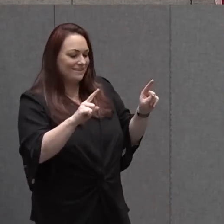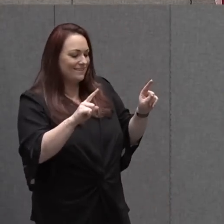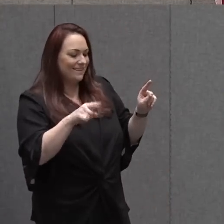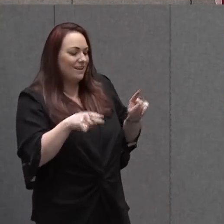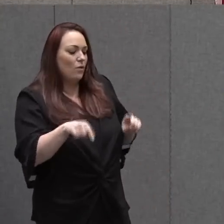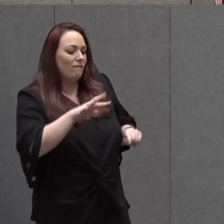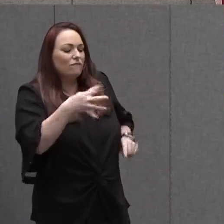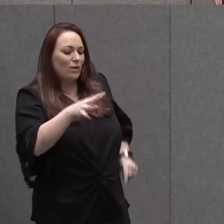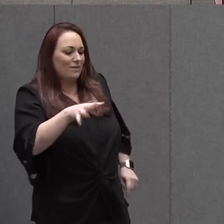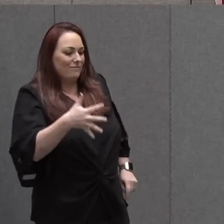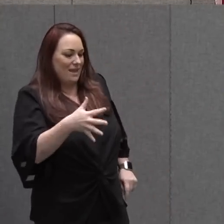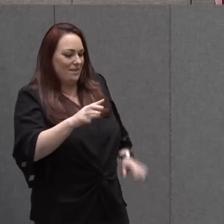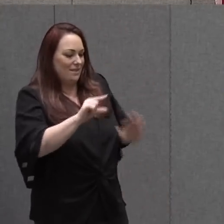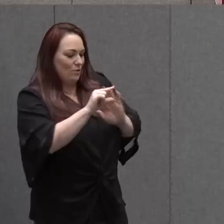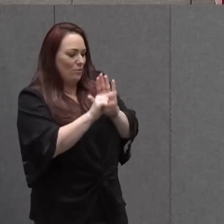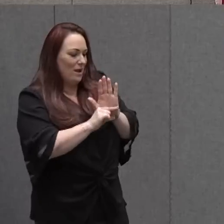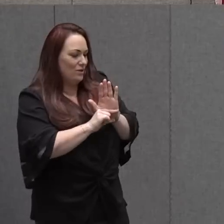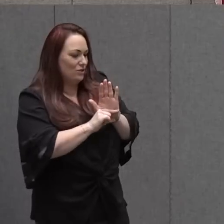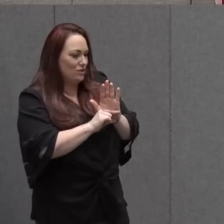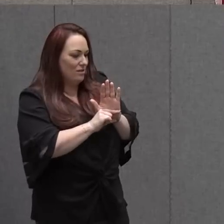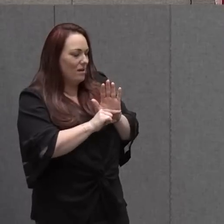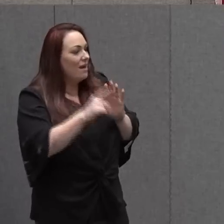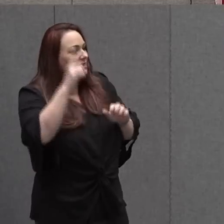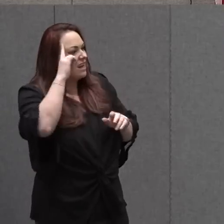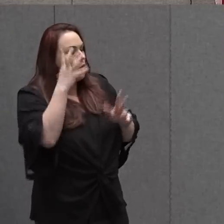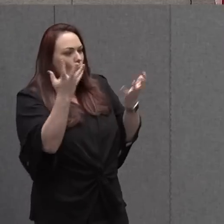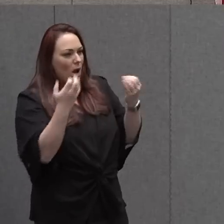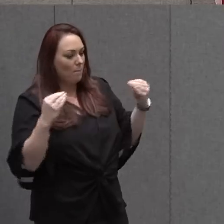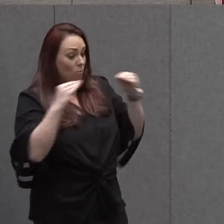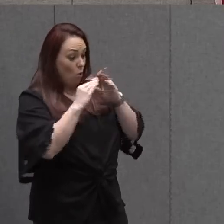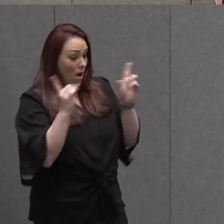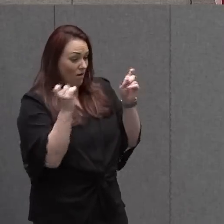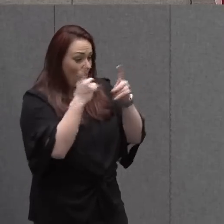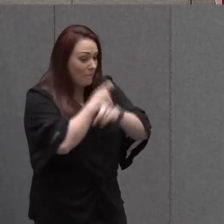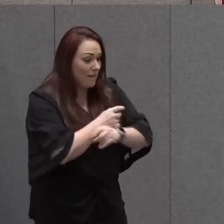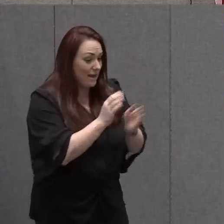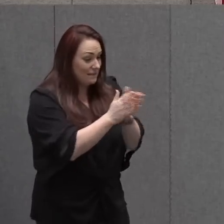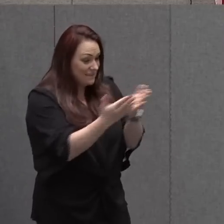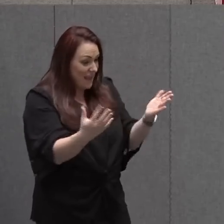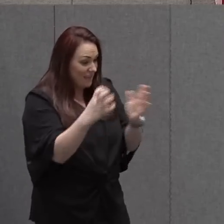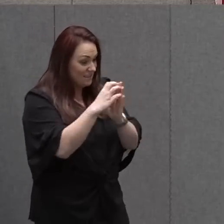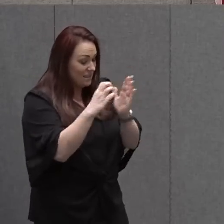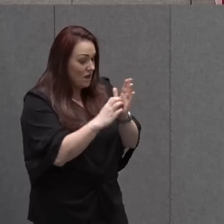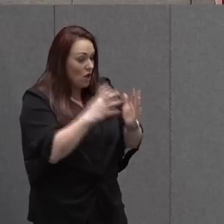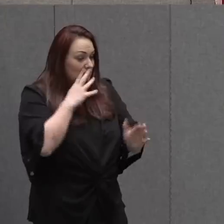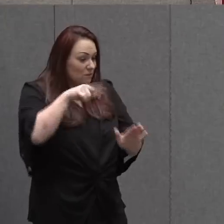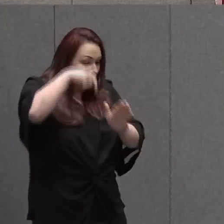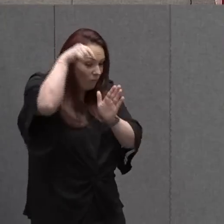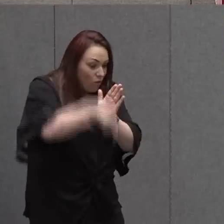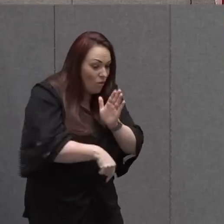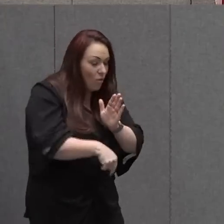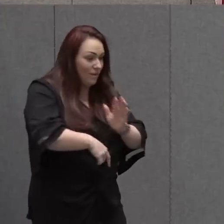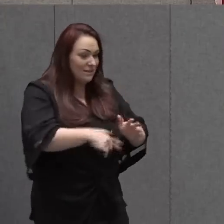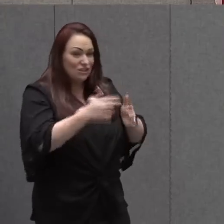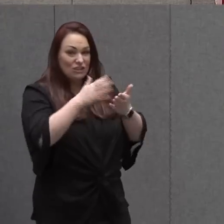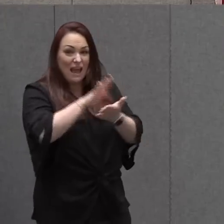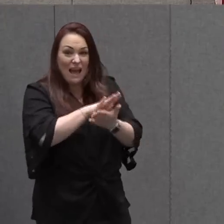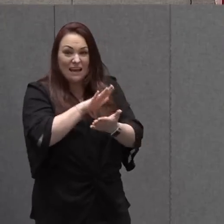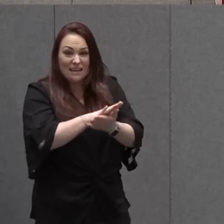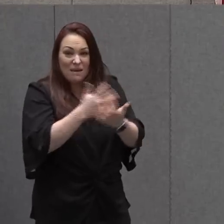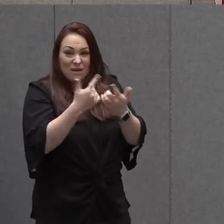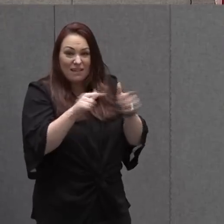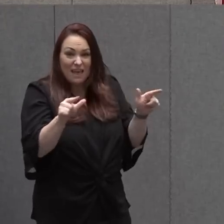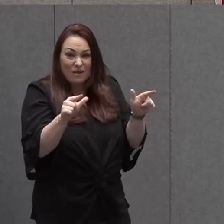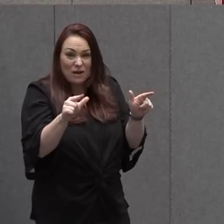they want complex text. They want to dive deep into rich academic language. But not